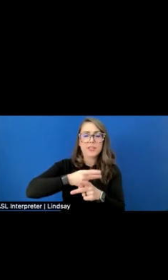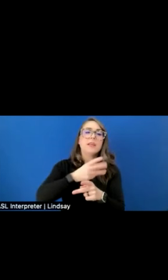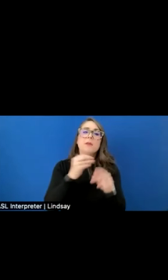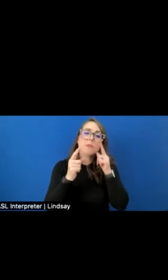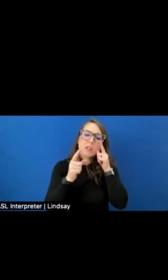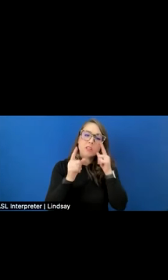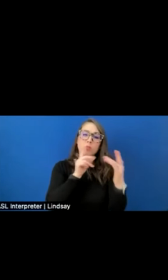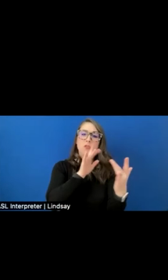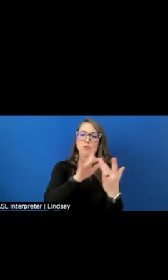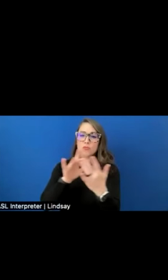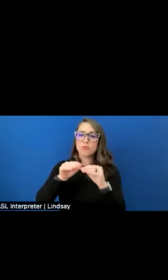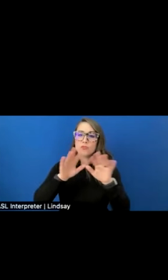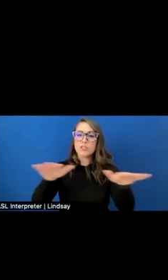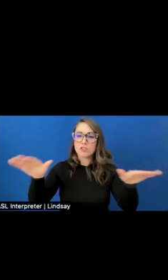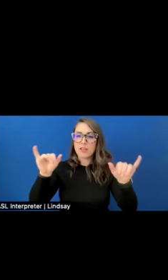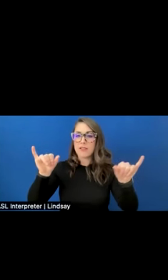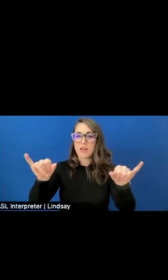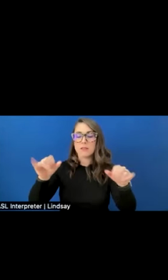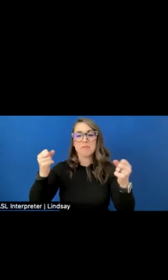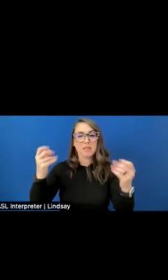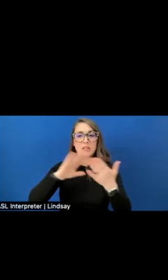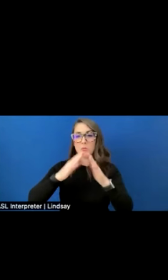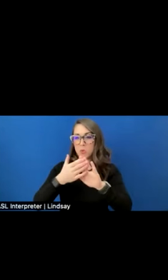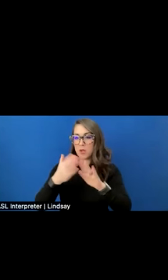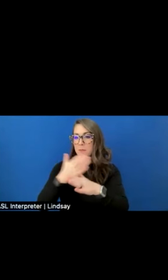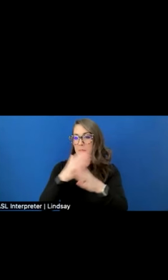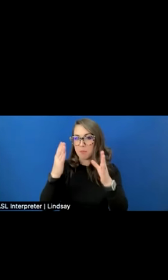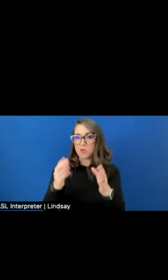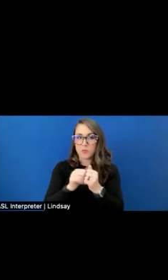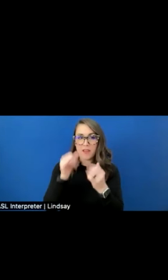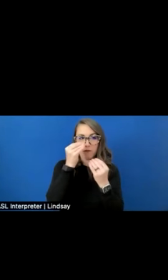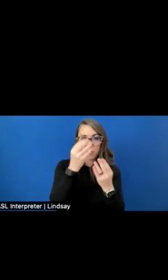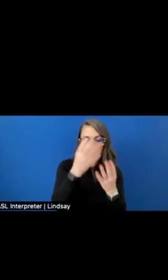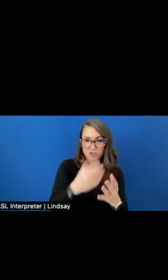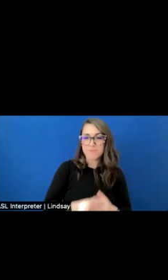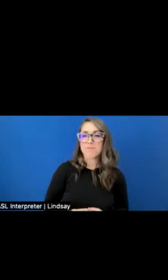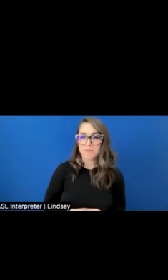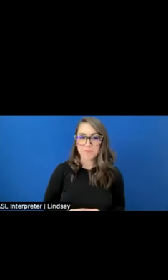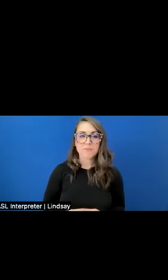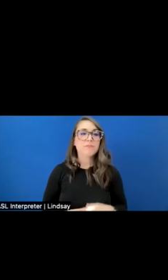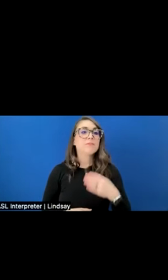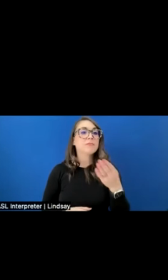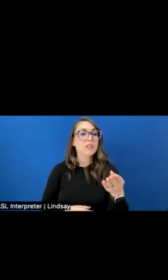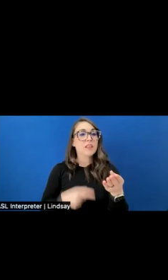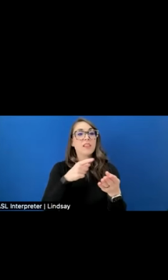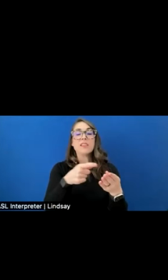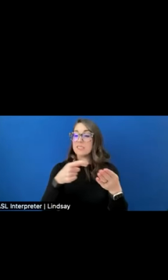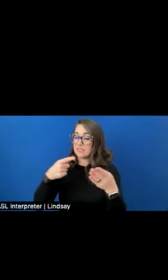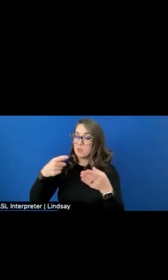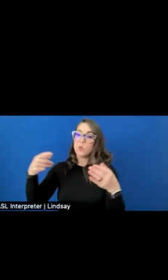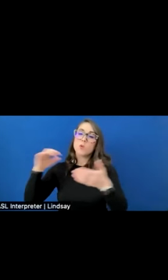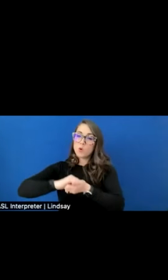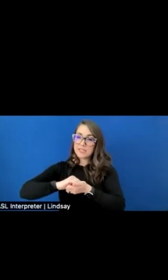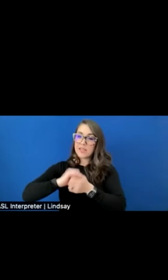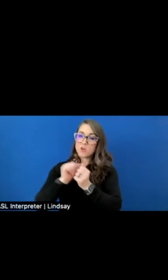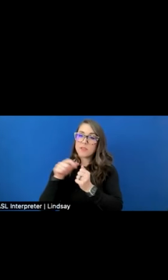with educational content. Our Filipino partners have named themselves the Itoloy team. The Itoloy team and PCAFPD work hand in hand to make sure that our scholars and